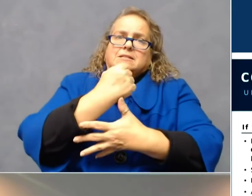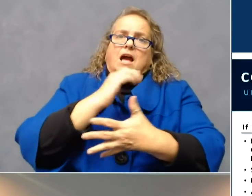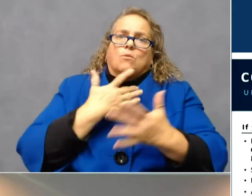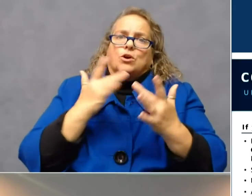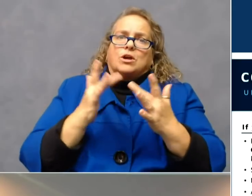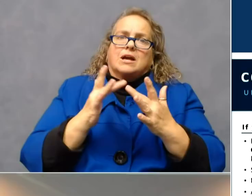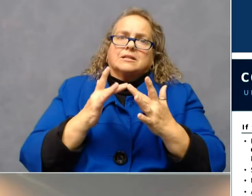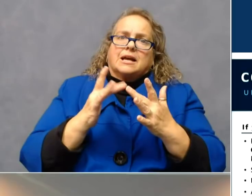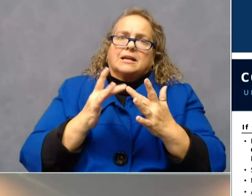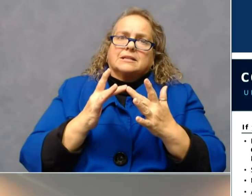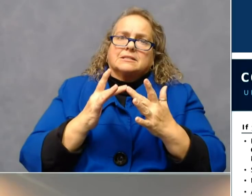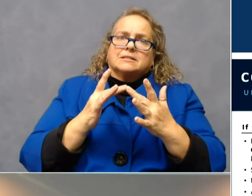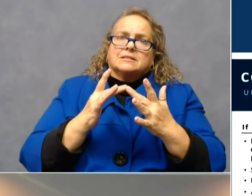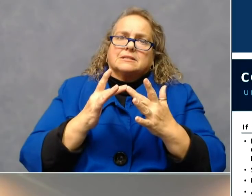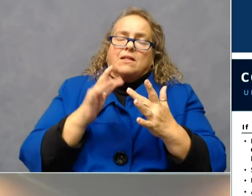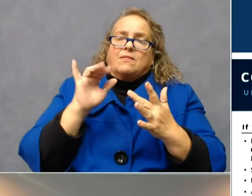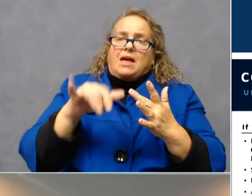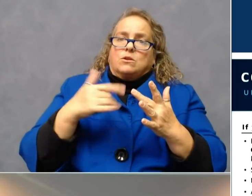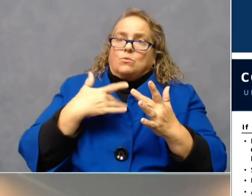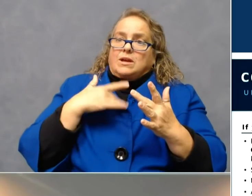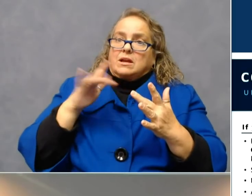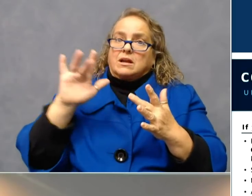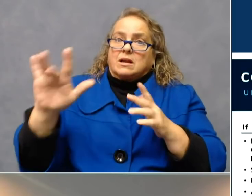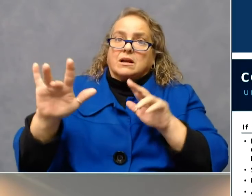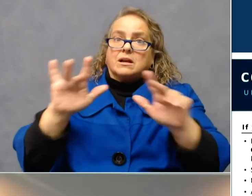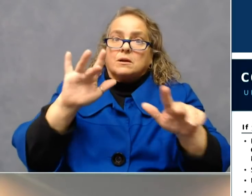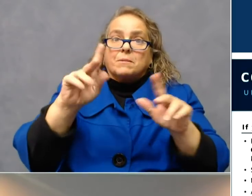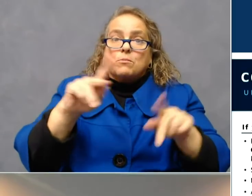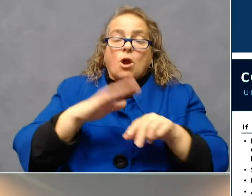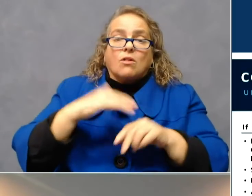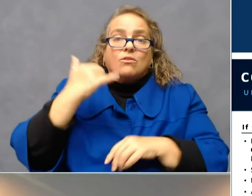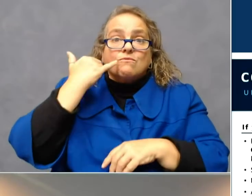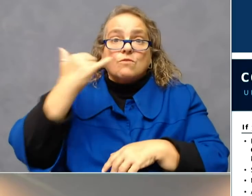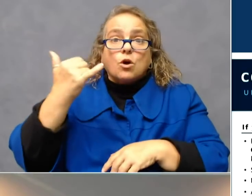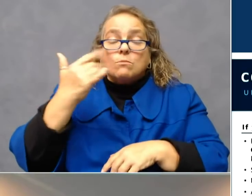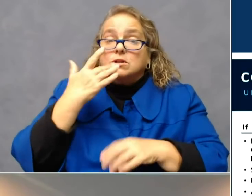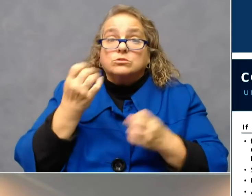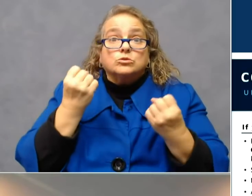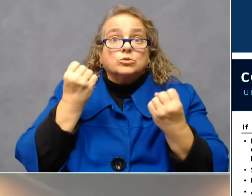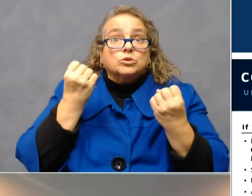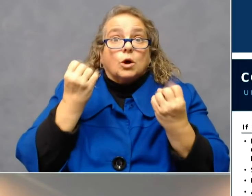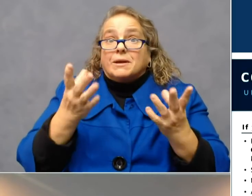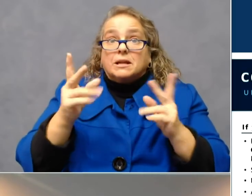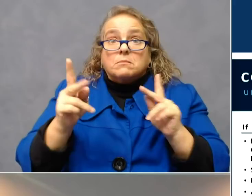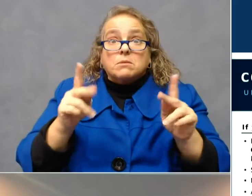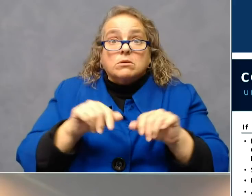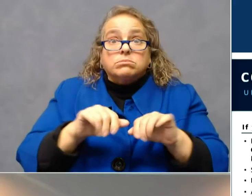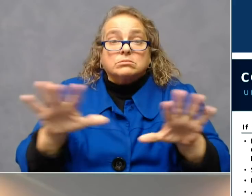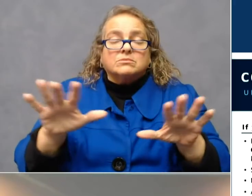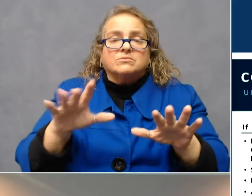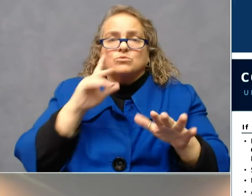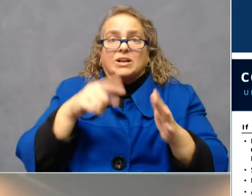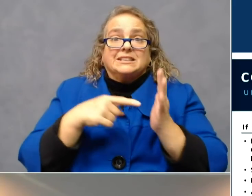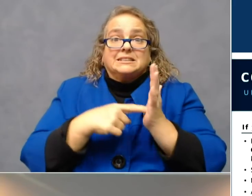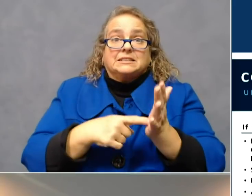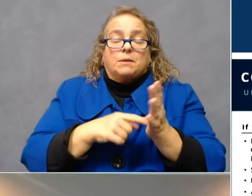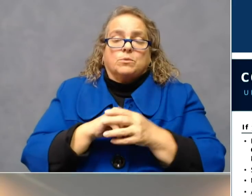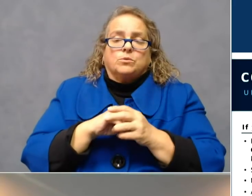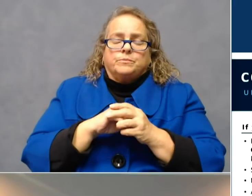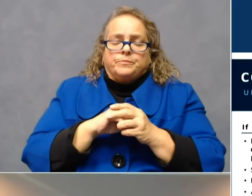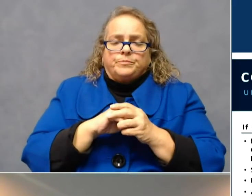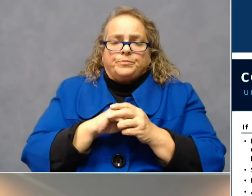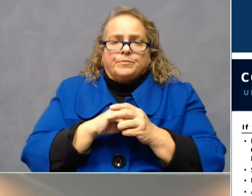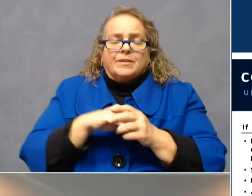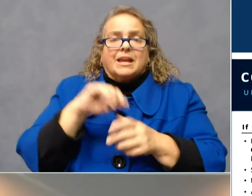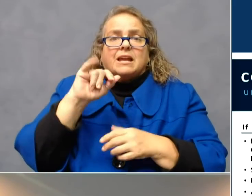reach out and touch on the telephone. And for example, what we've done is if